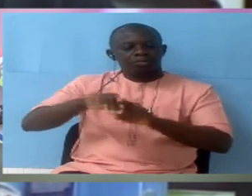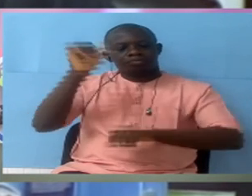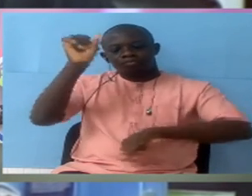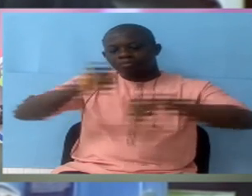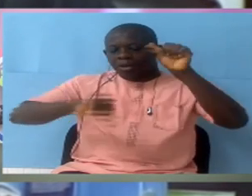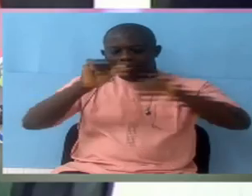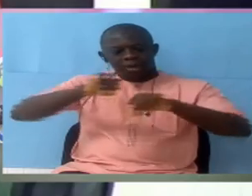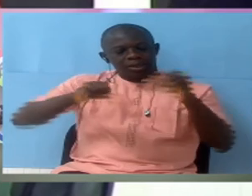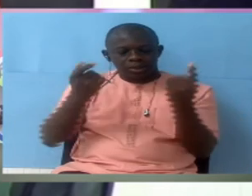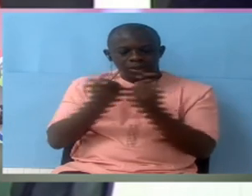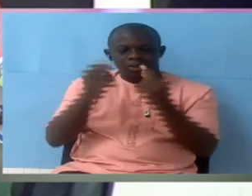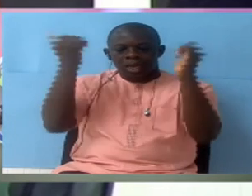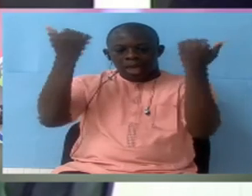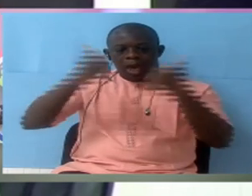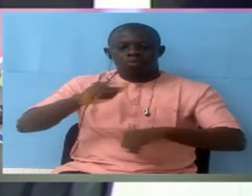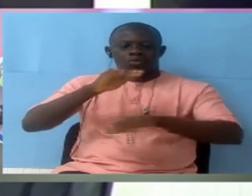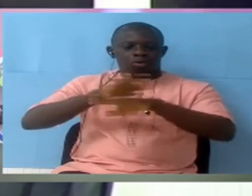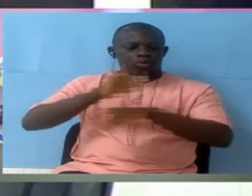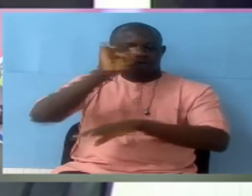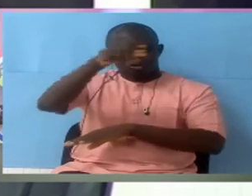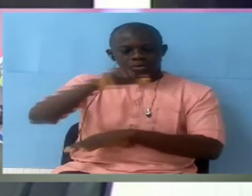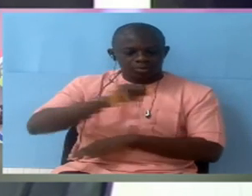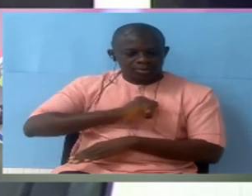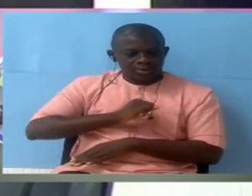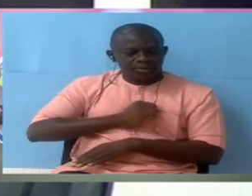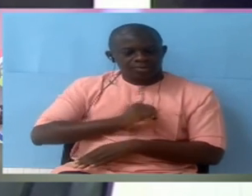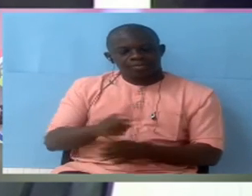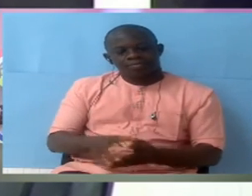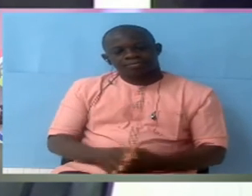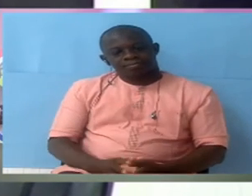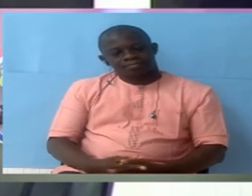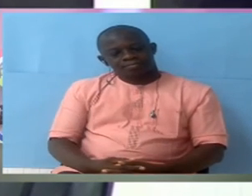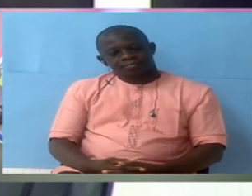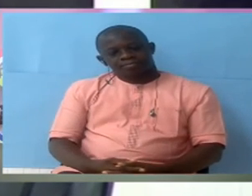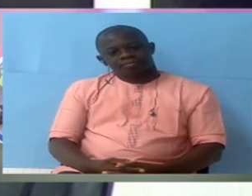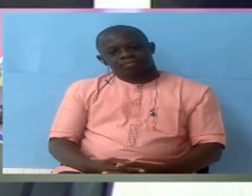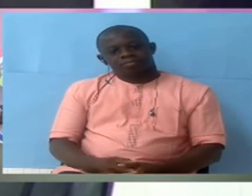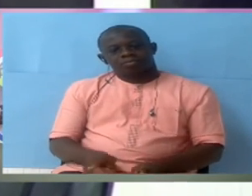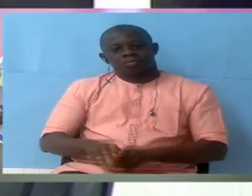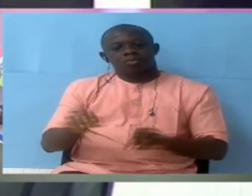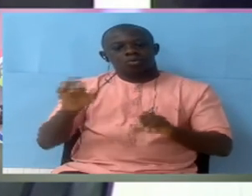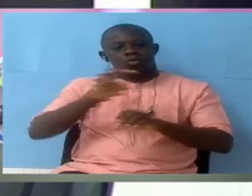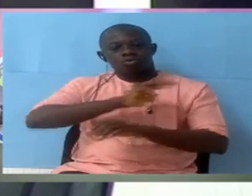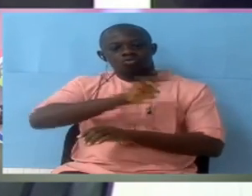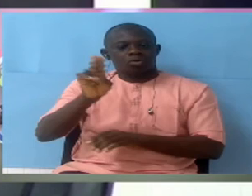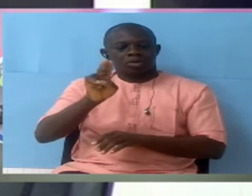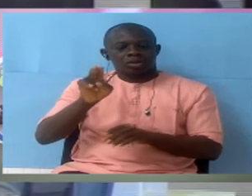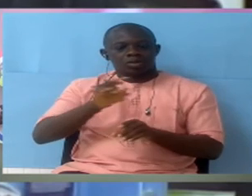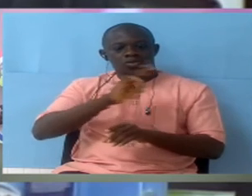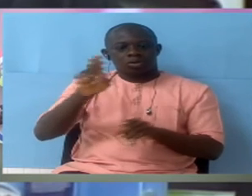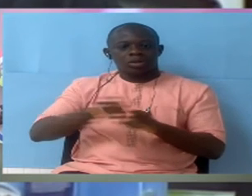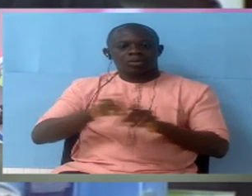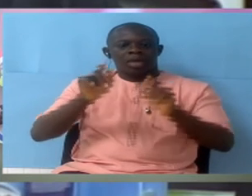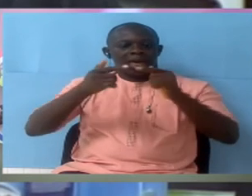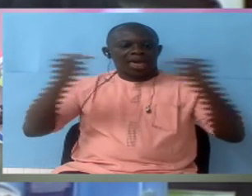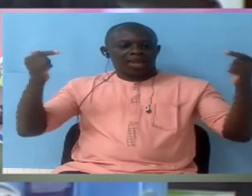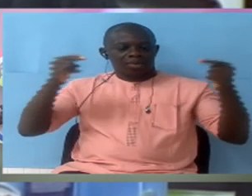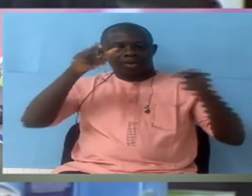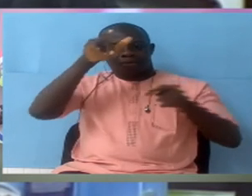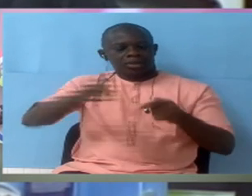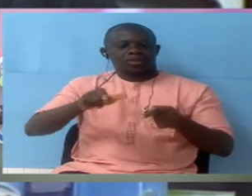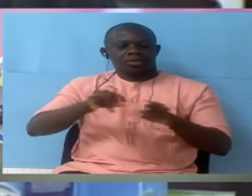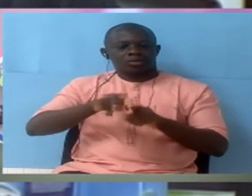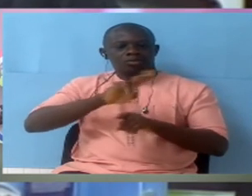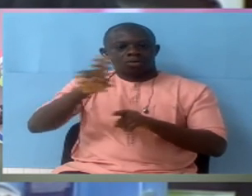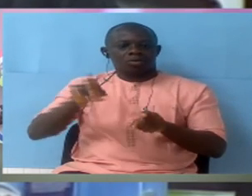bo xamne lu graw la lu metti la lo xamne def nañ la ko not in the hands of an enemy combatant in whose